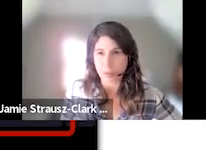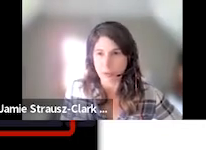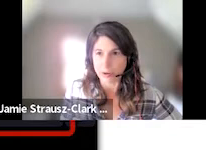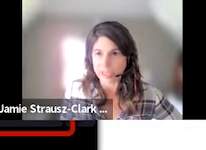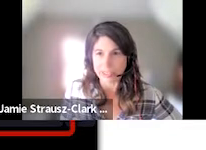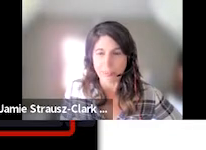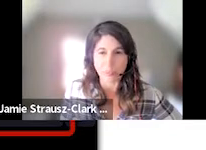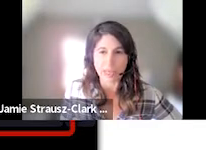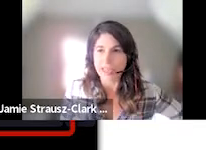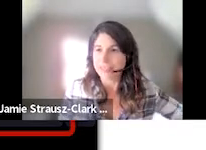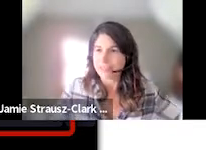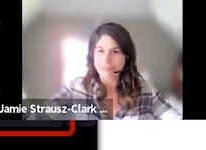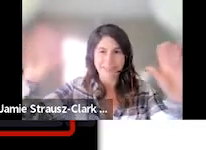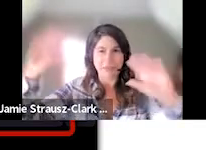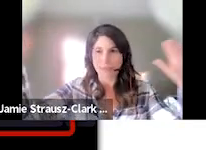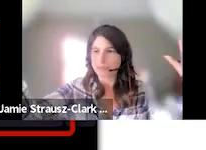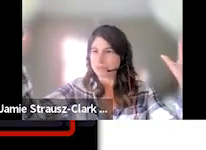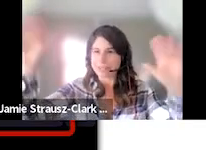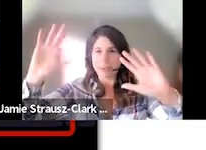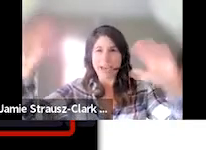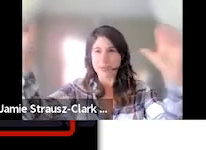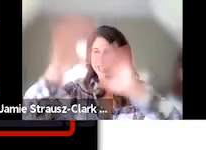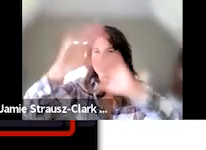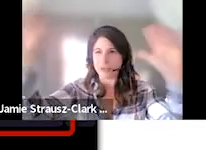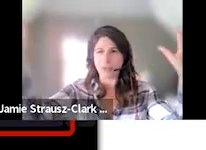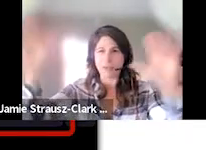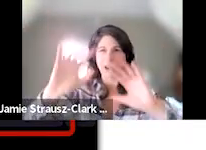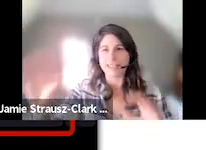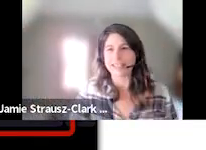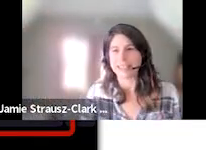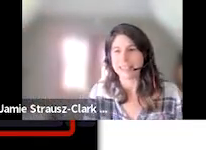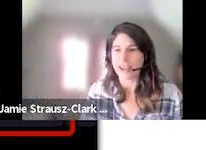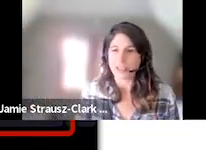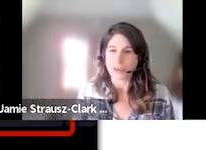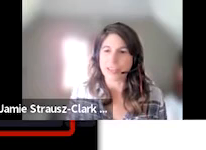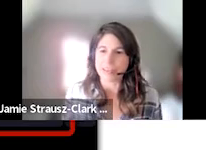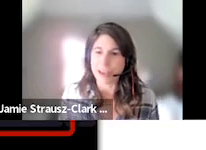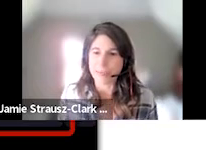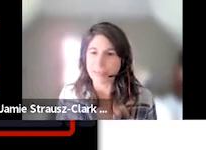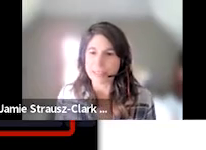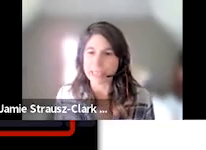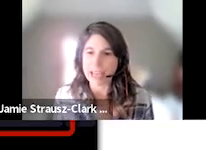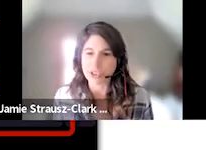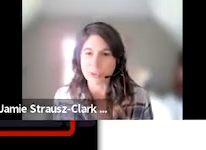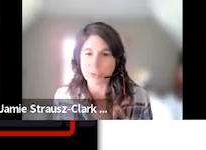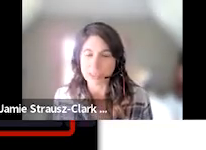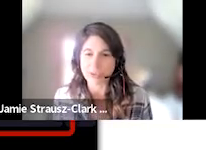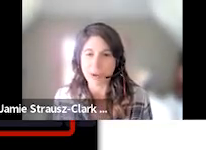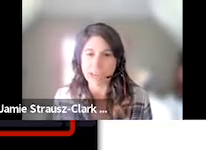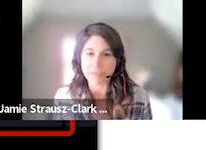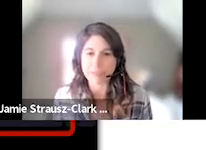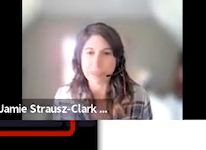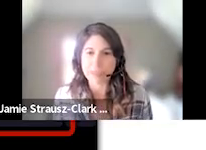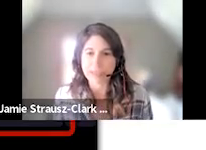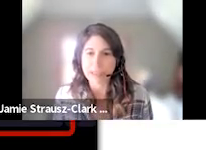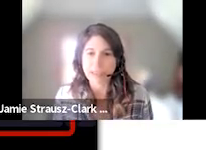and can't remember where it is in the moment, backup plan is you can wave your hands and I'll try to catch you either